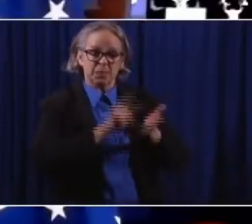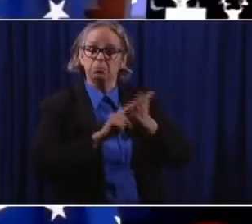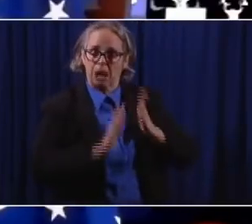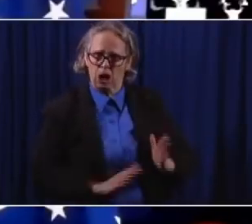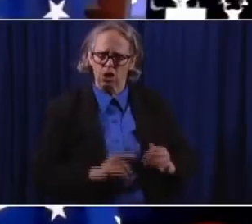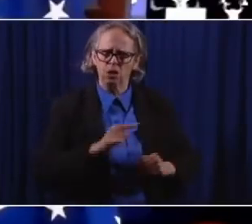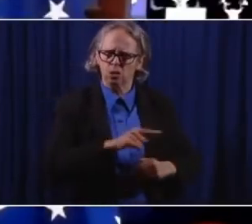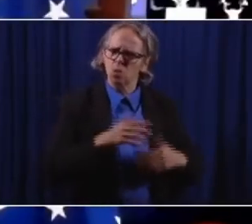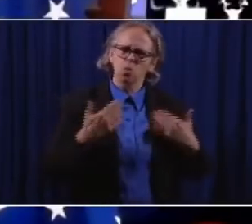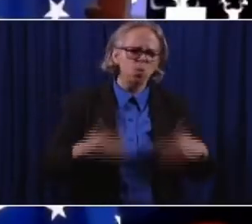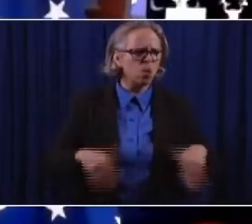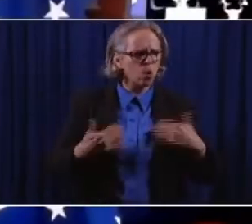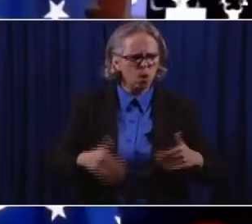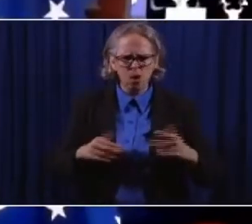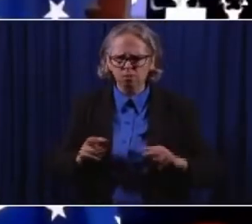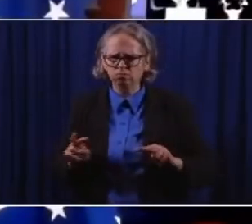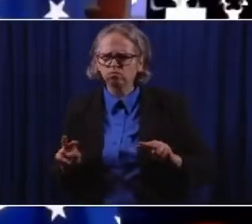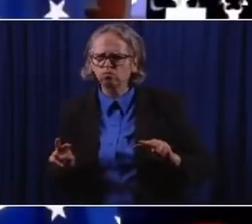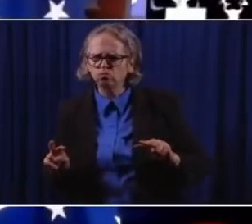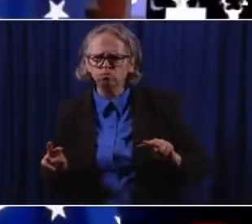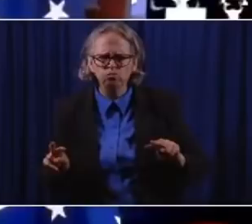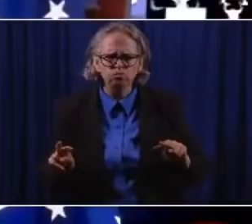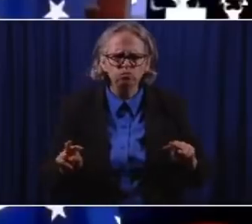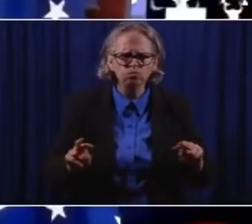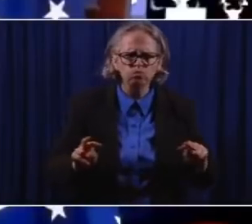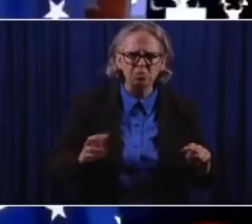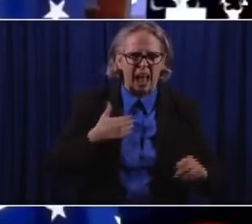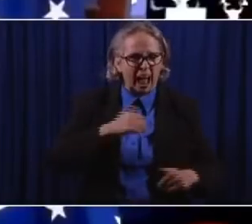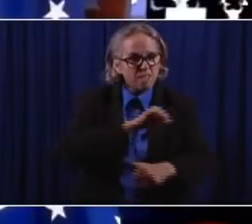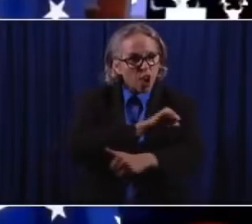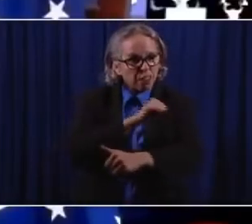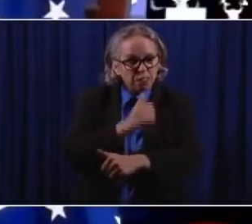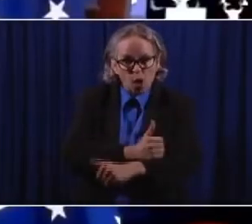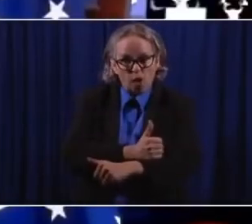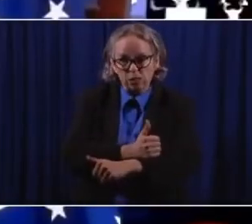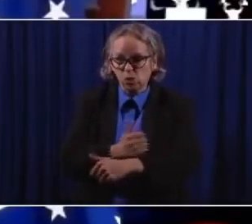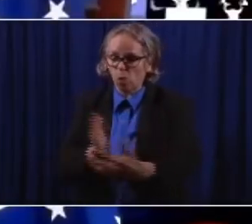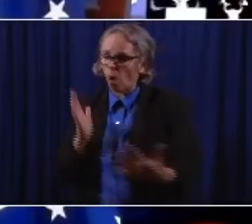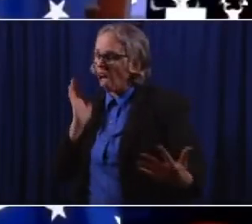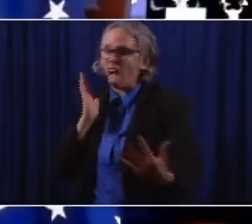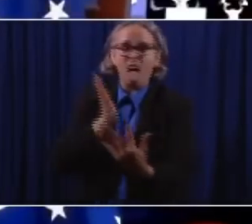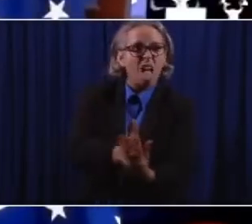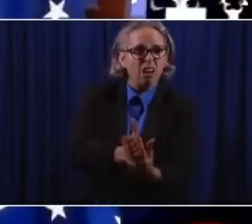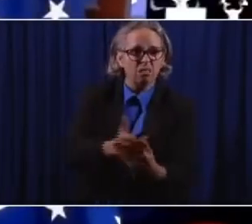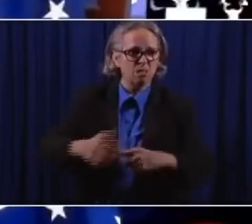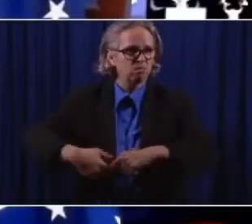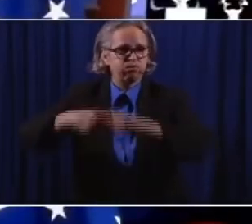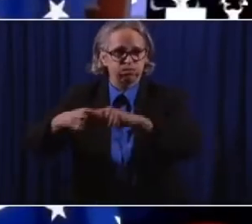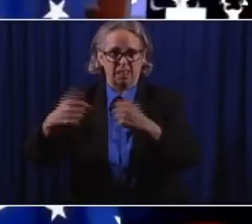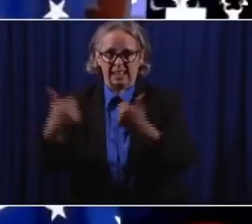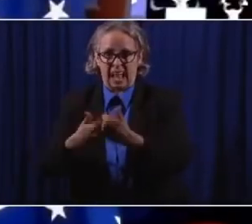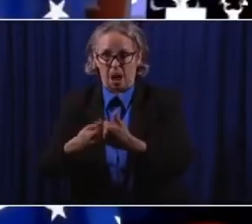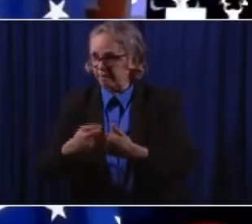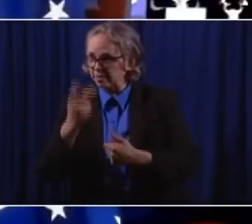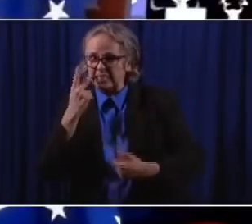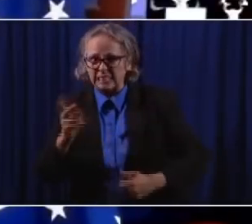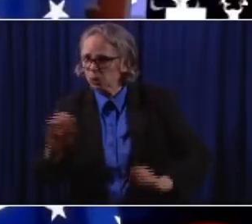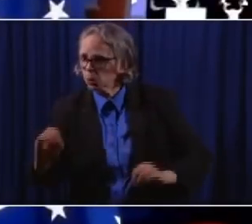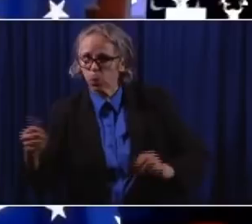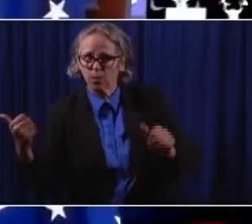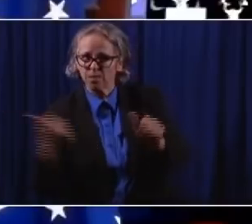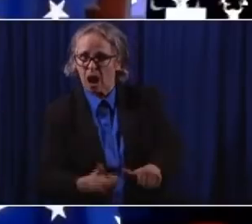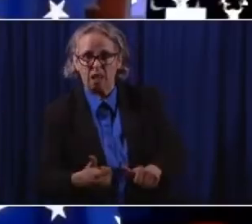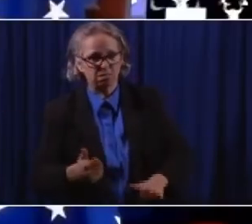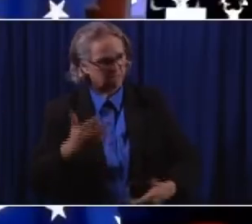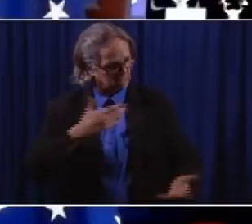be able to have the authority to terminate the competition if they're not following the spectator and participant